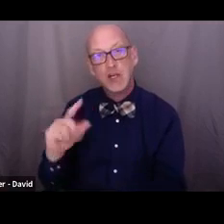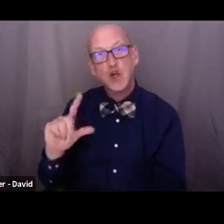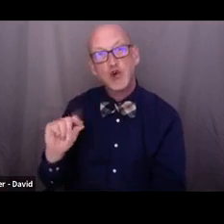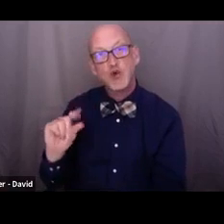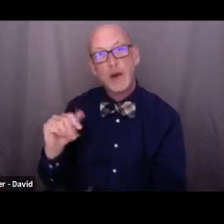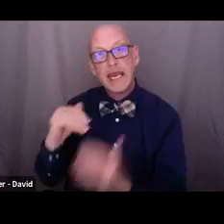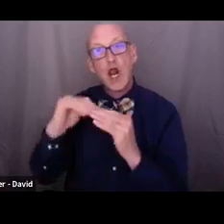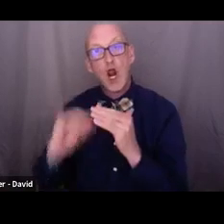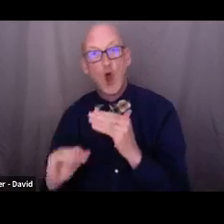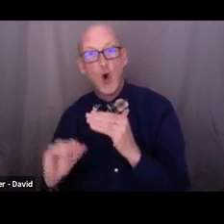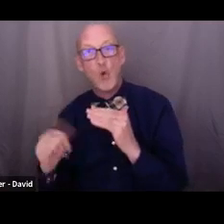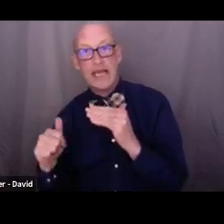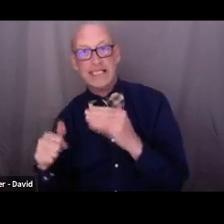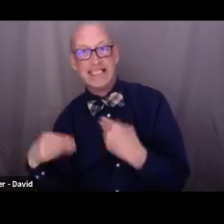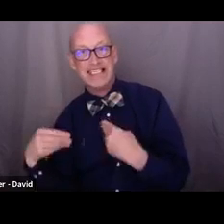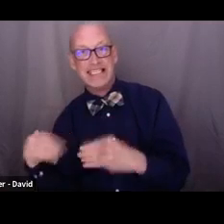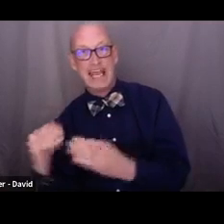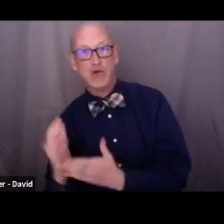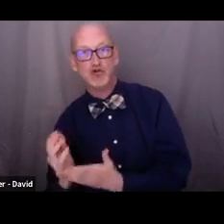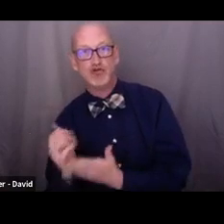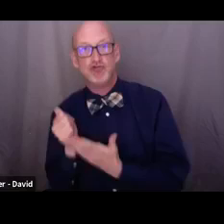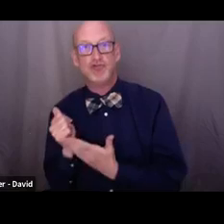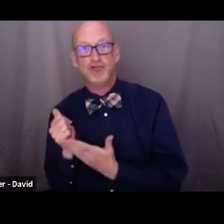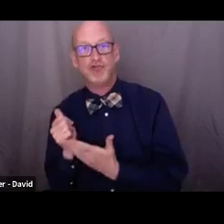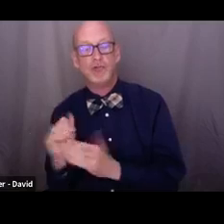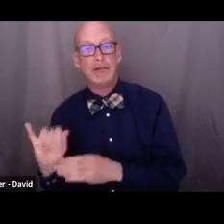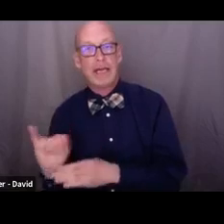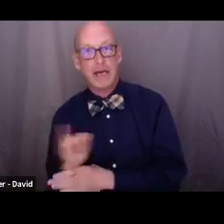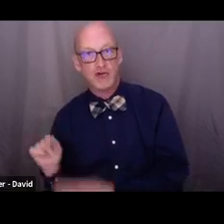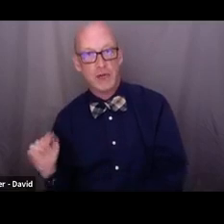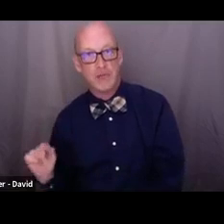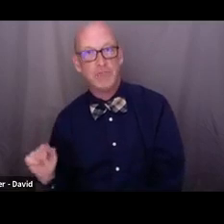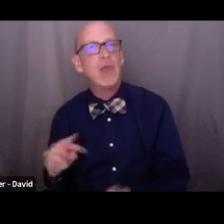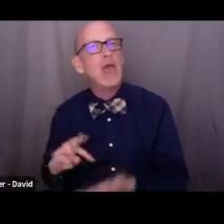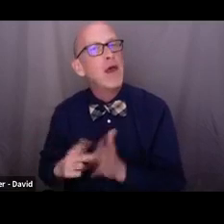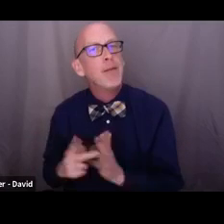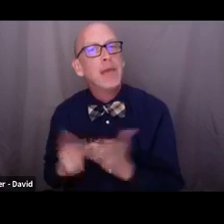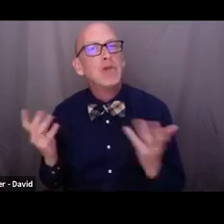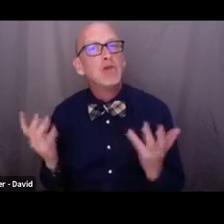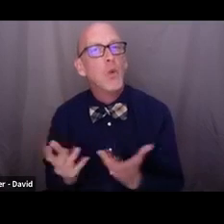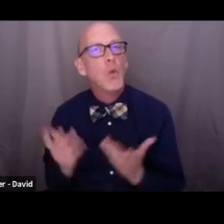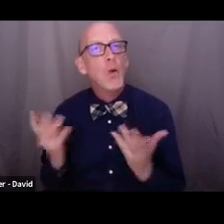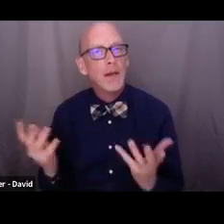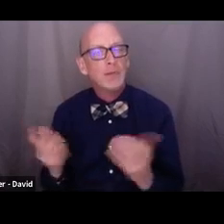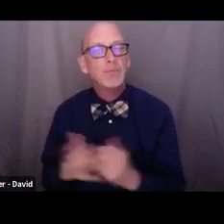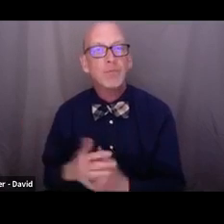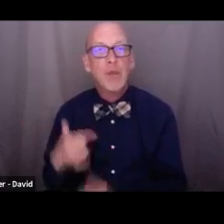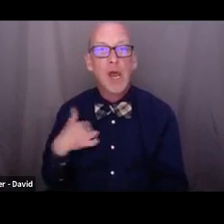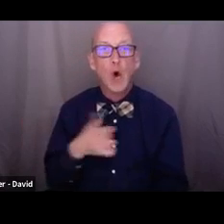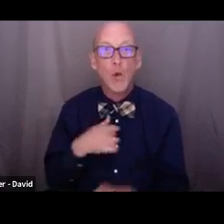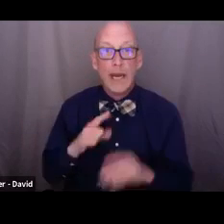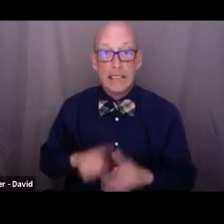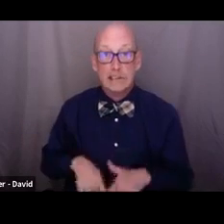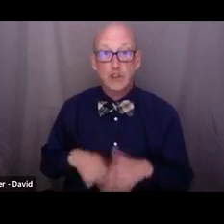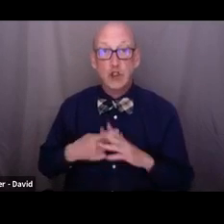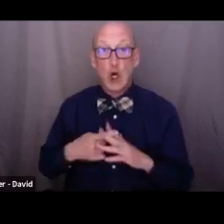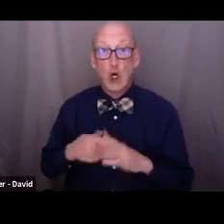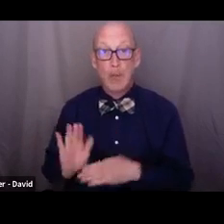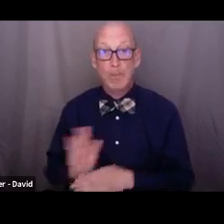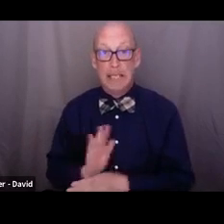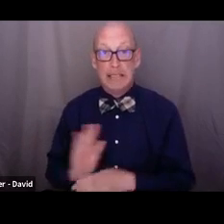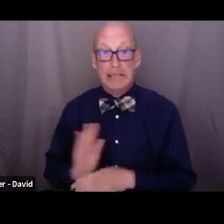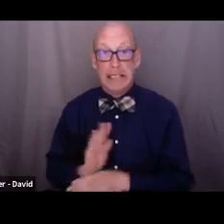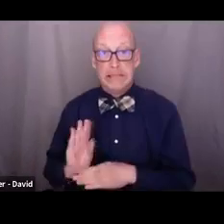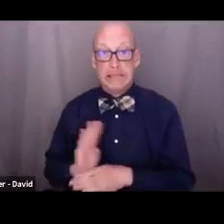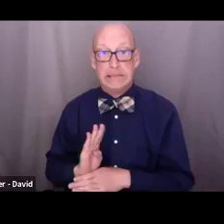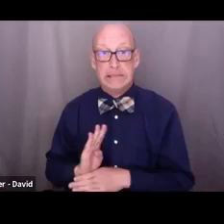lowest sales generating industries. So what does that mean? So that means we're starting businesses in